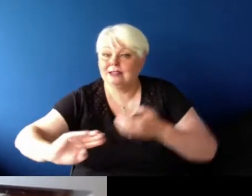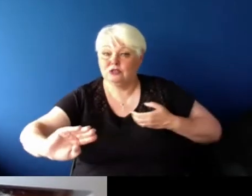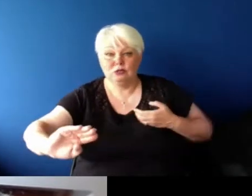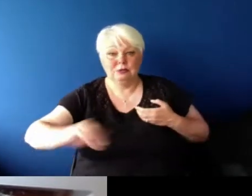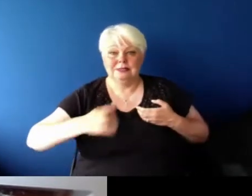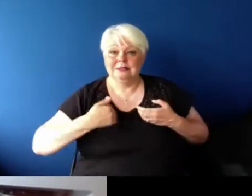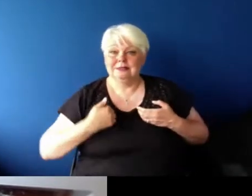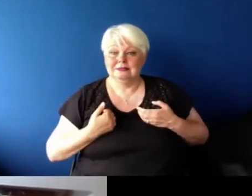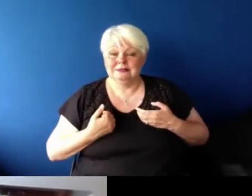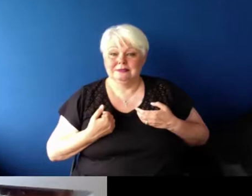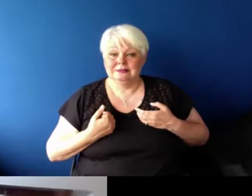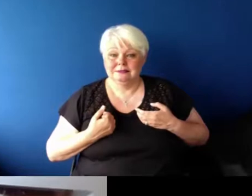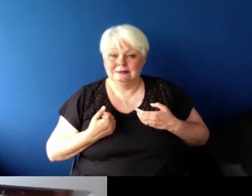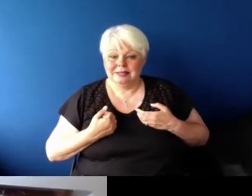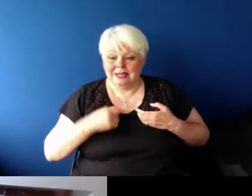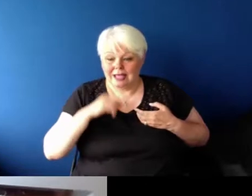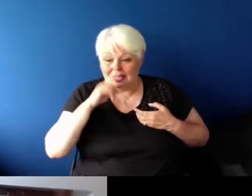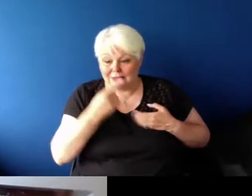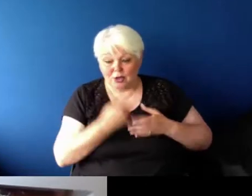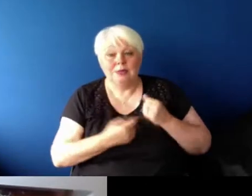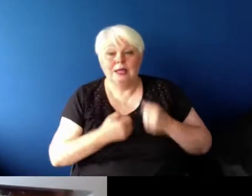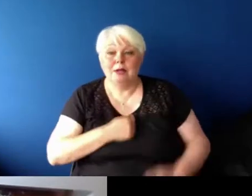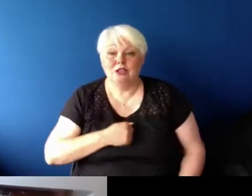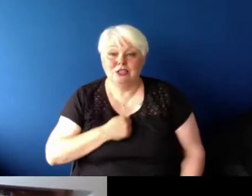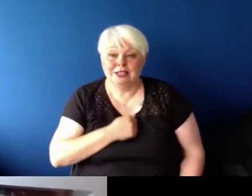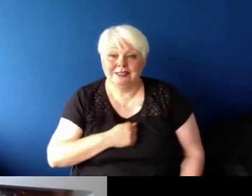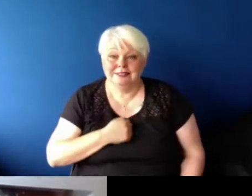And I can't do anything but apologise for that, really.